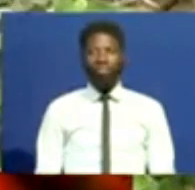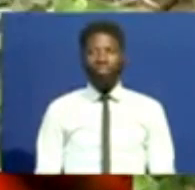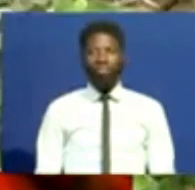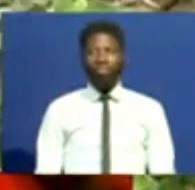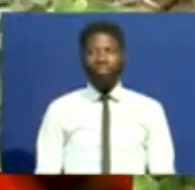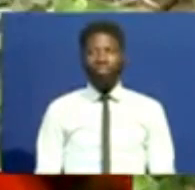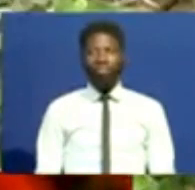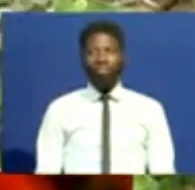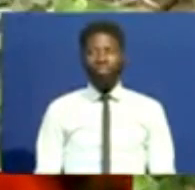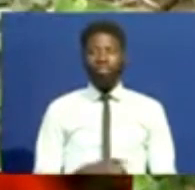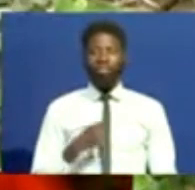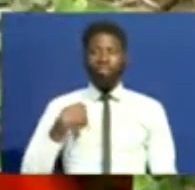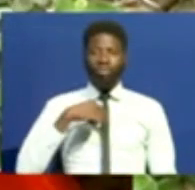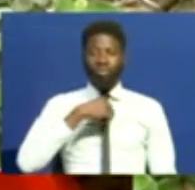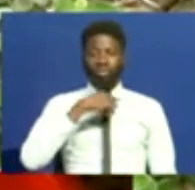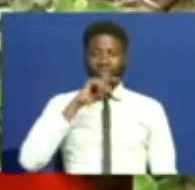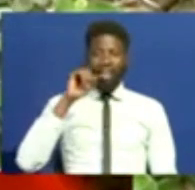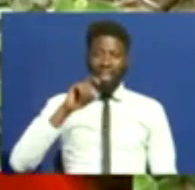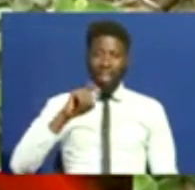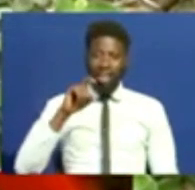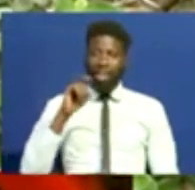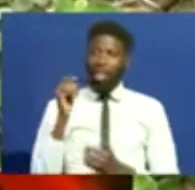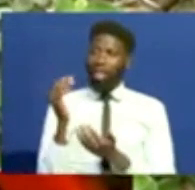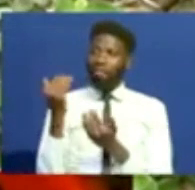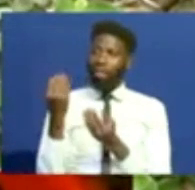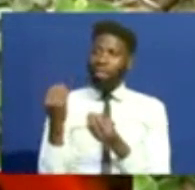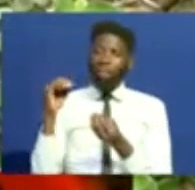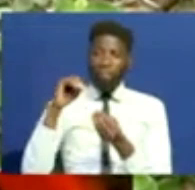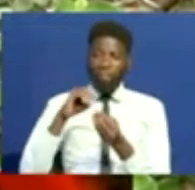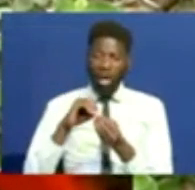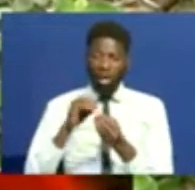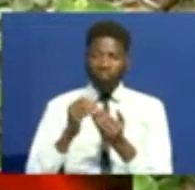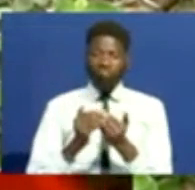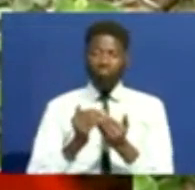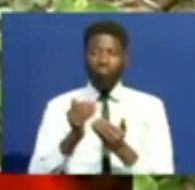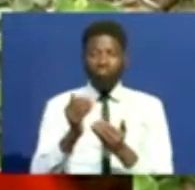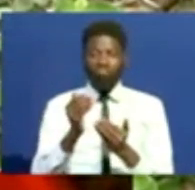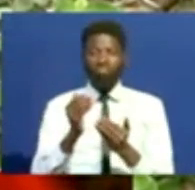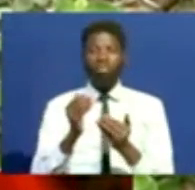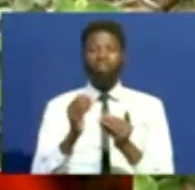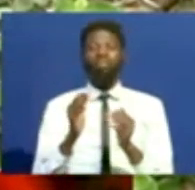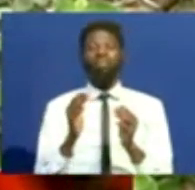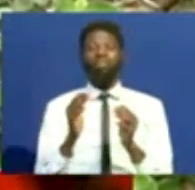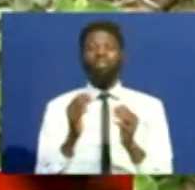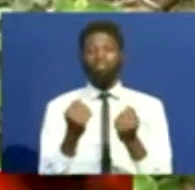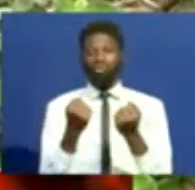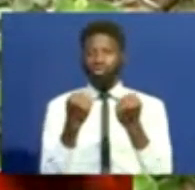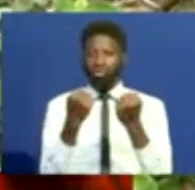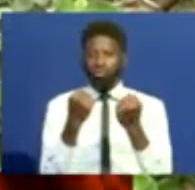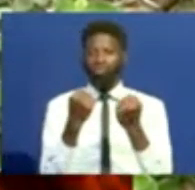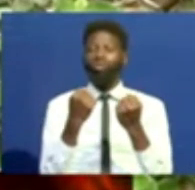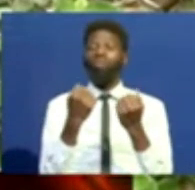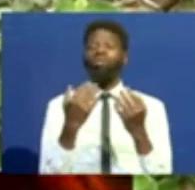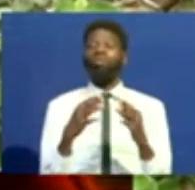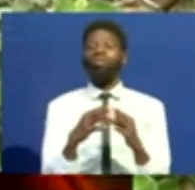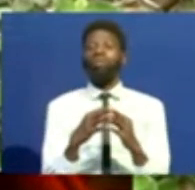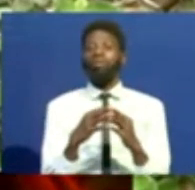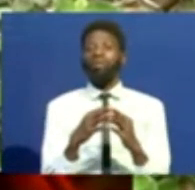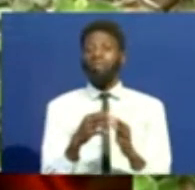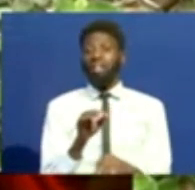We should expect more stability, right? And that stability should be able to,